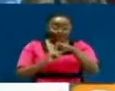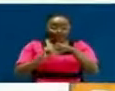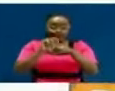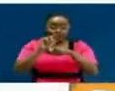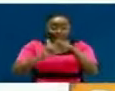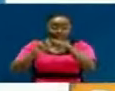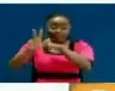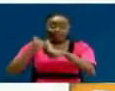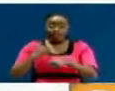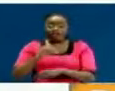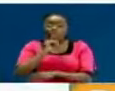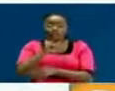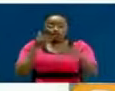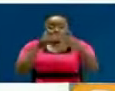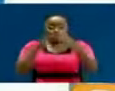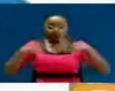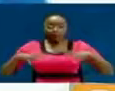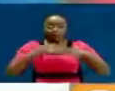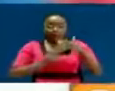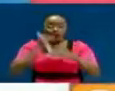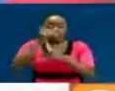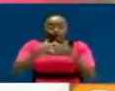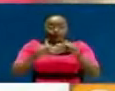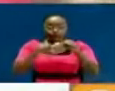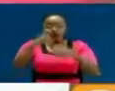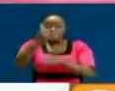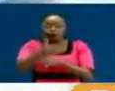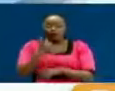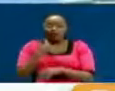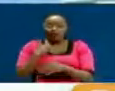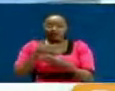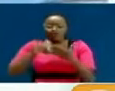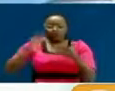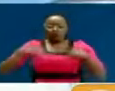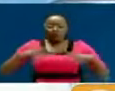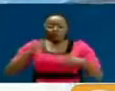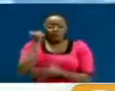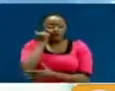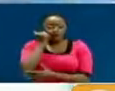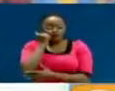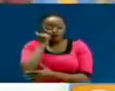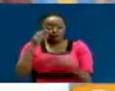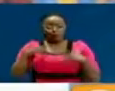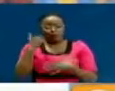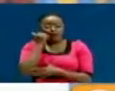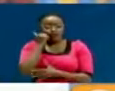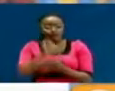1,663, was slapped with an order restricting movement after consistently recording an exponential rise in the number of positive